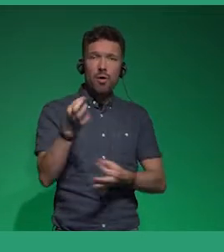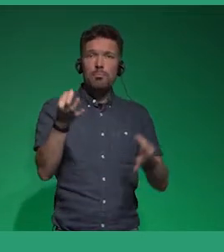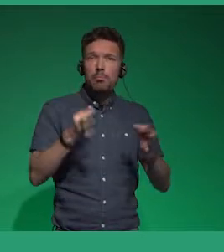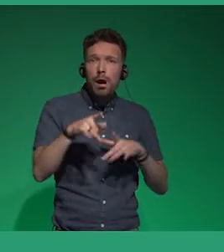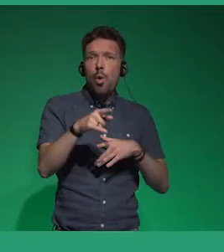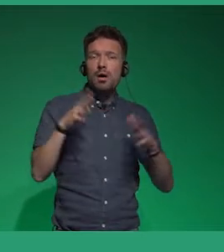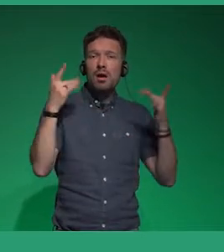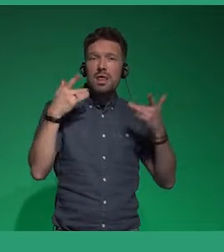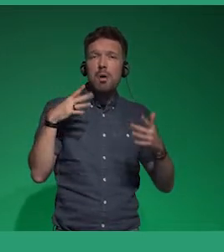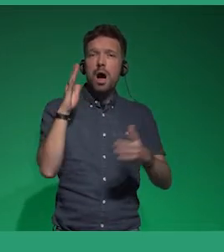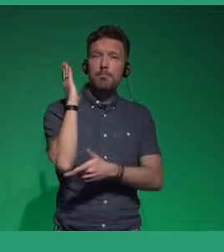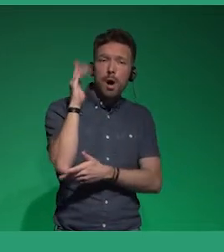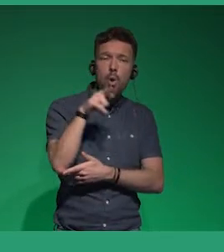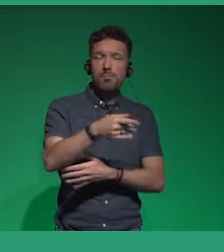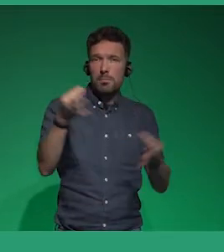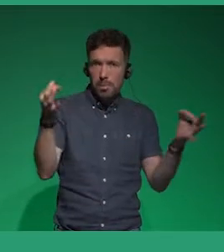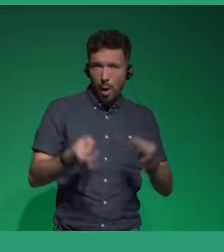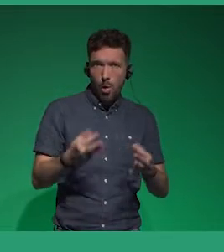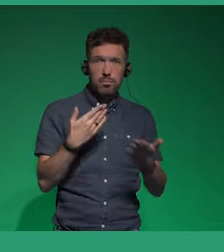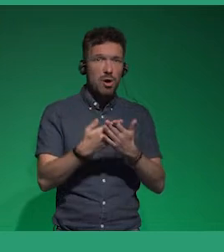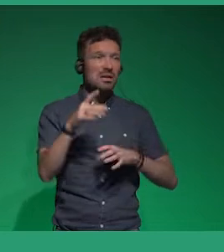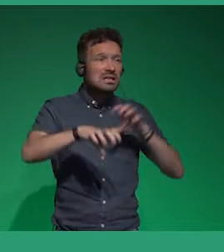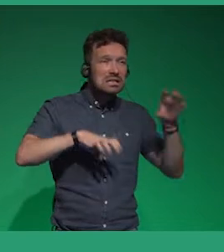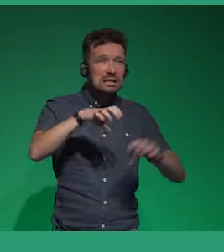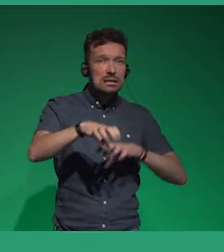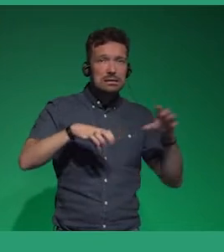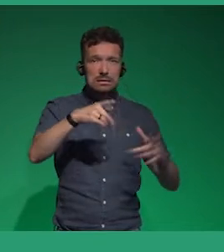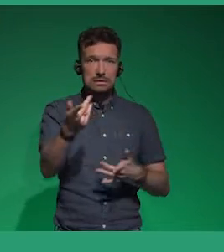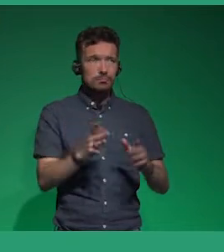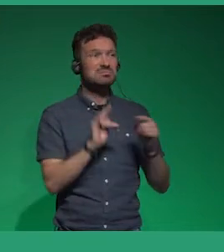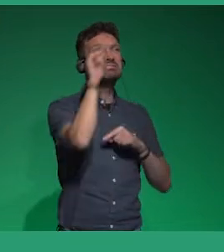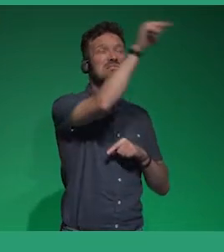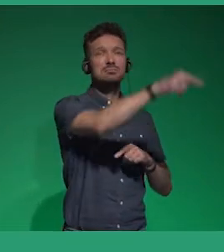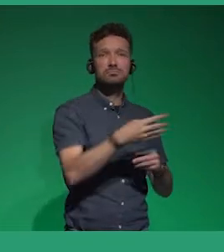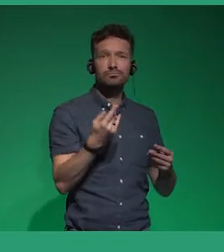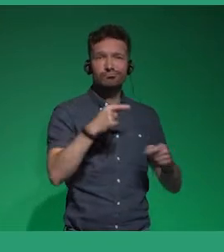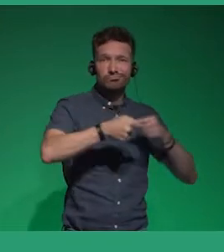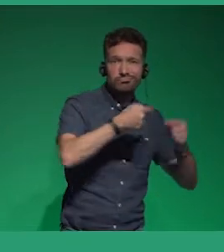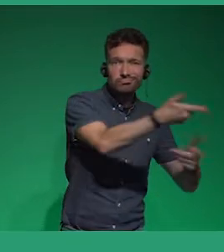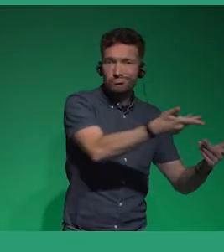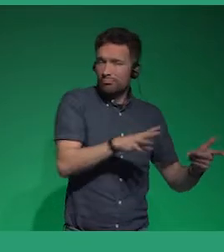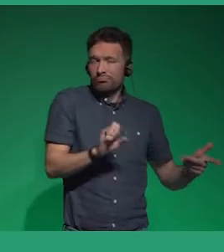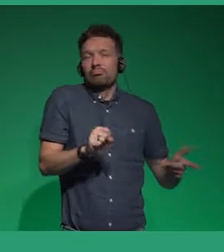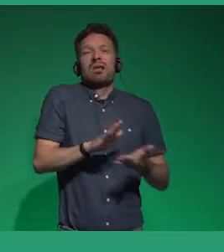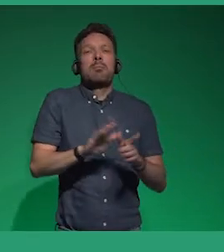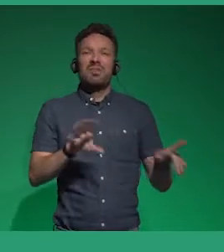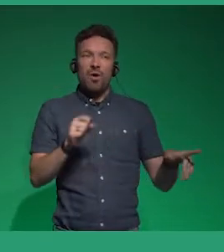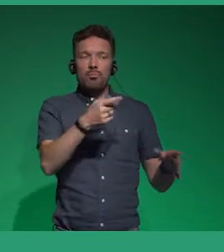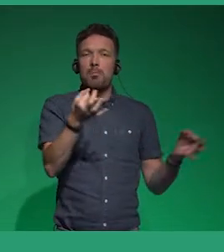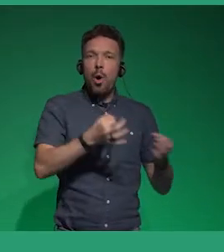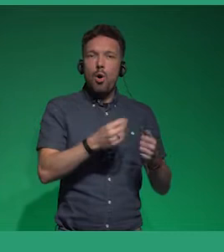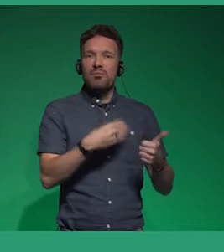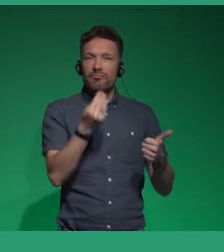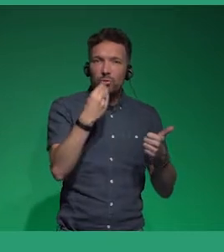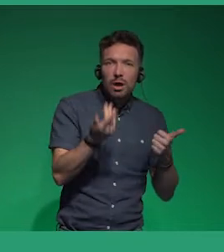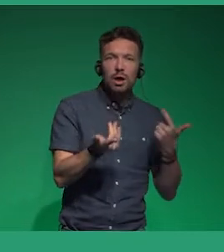there. And there's a strong conservation message, of course, in there. So we can only protect these species in forests,